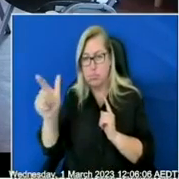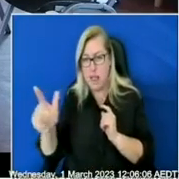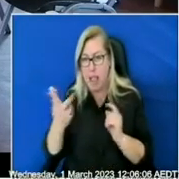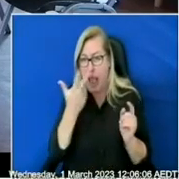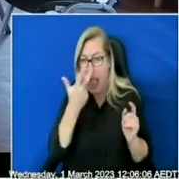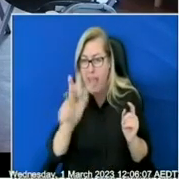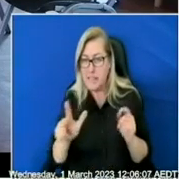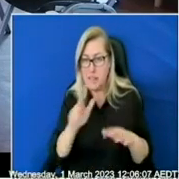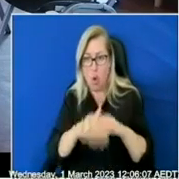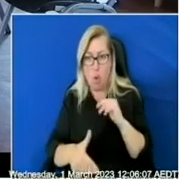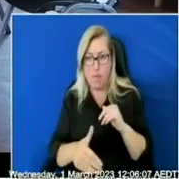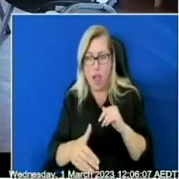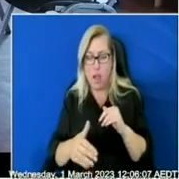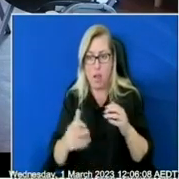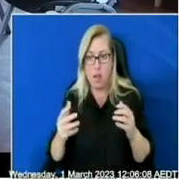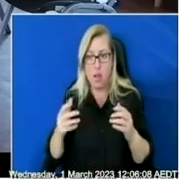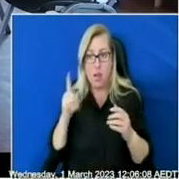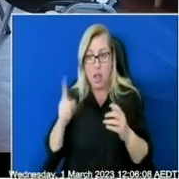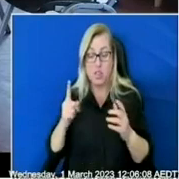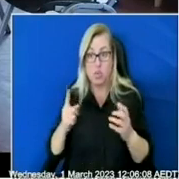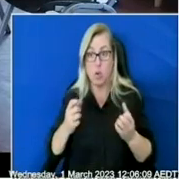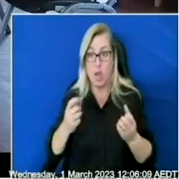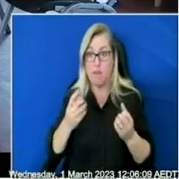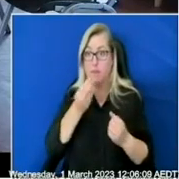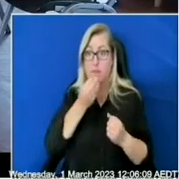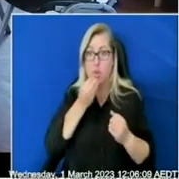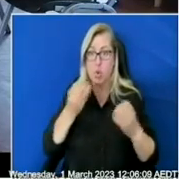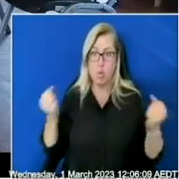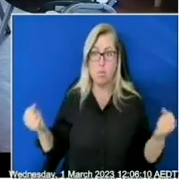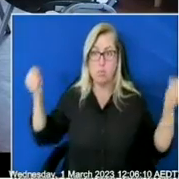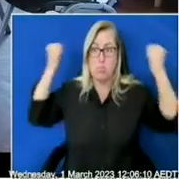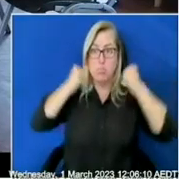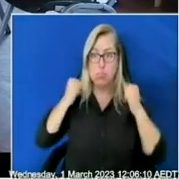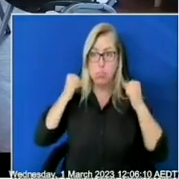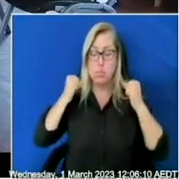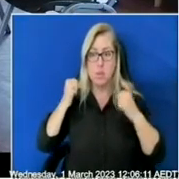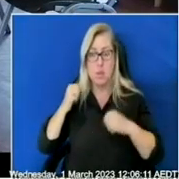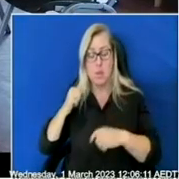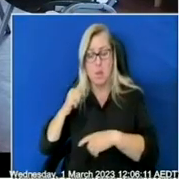Mm. They would all walk in, the kids. And yeah, the it's old, a fair drive. Old, like,